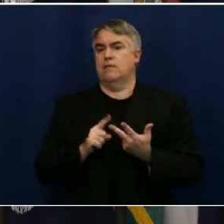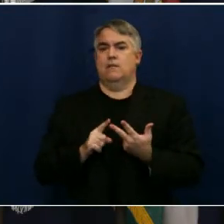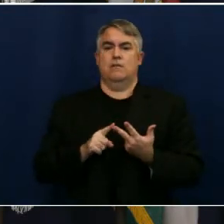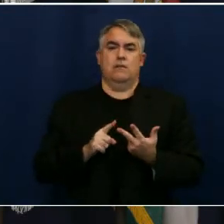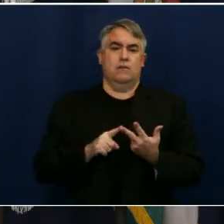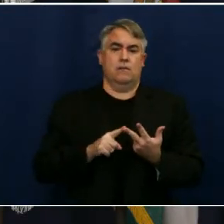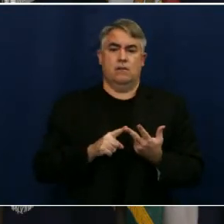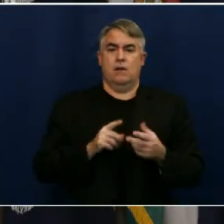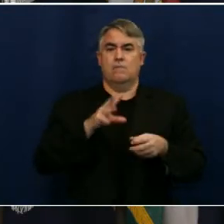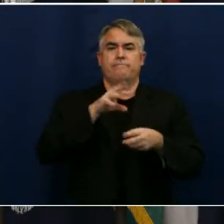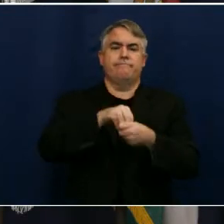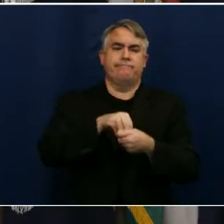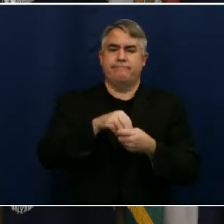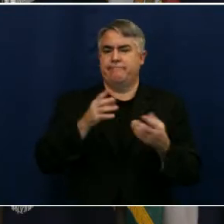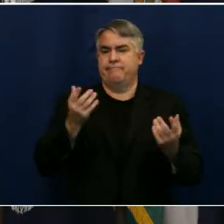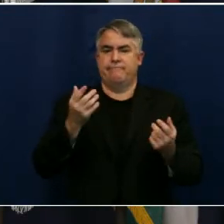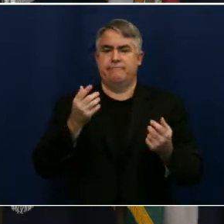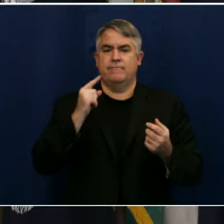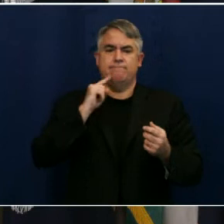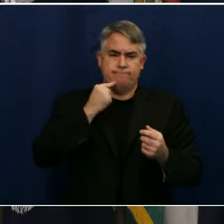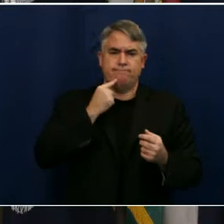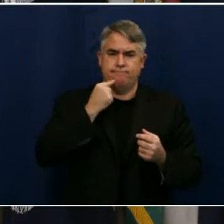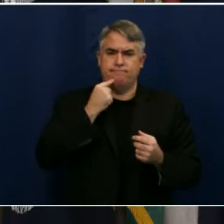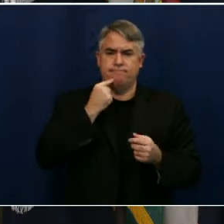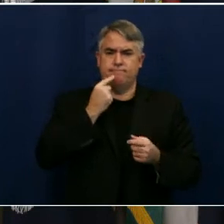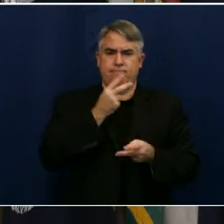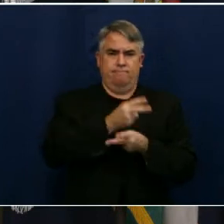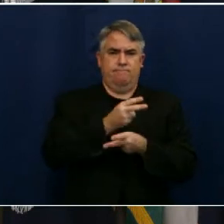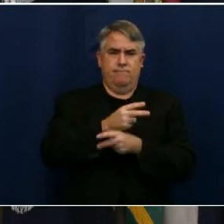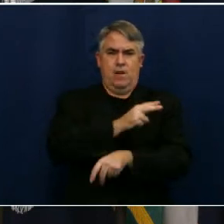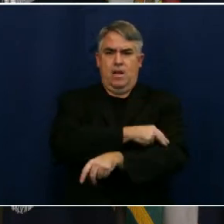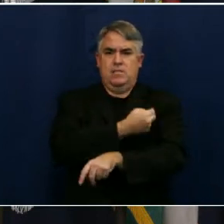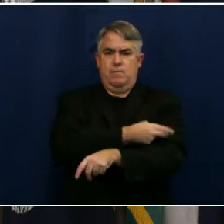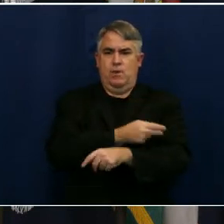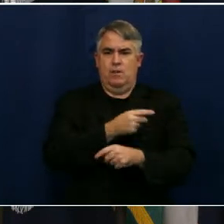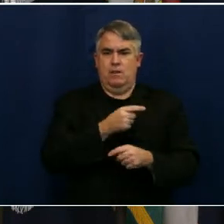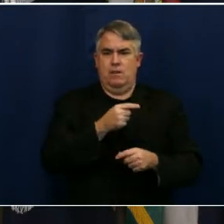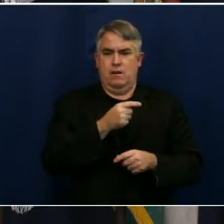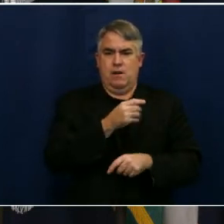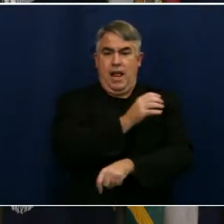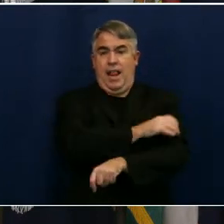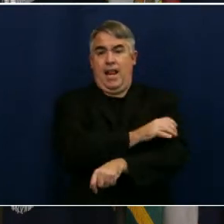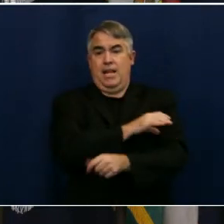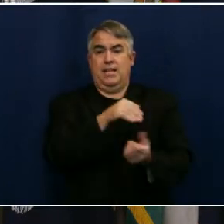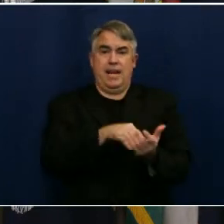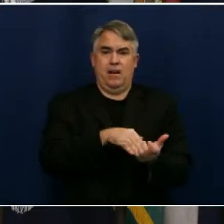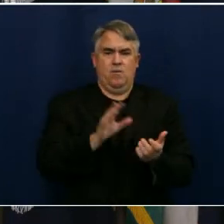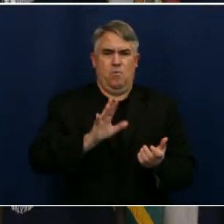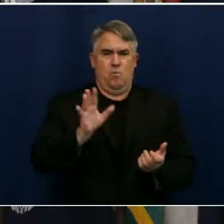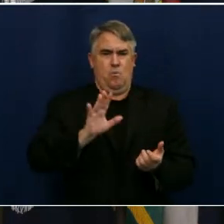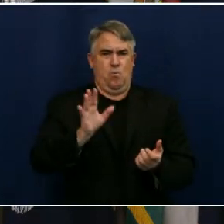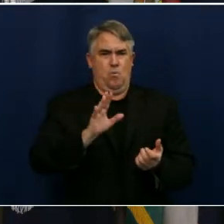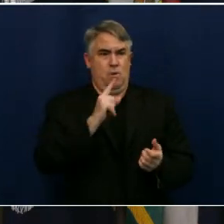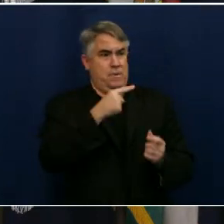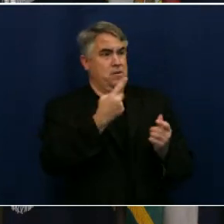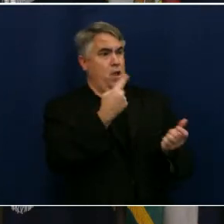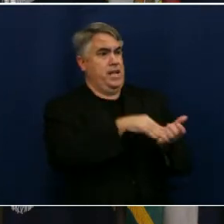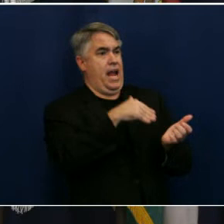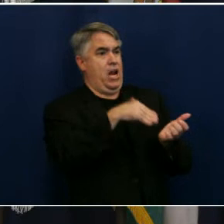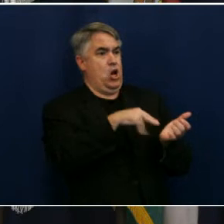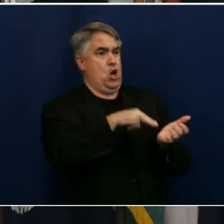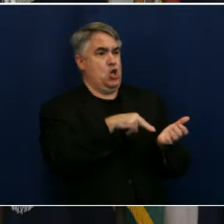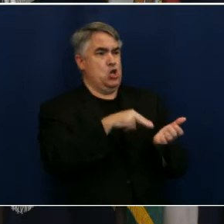an acute care hospital. So it's not all clinical people. It's the environmentalists, the individuals that